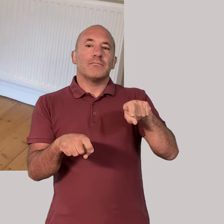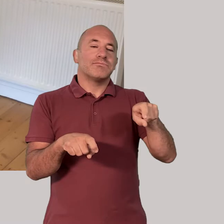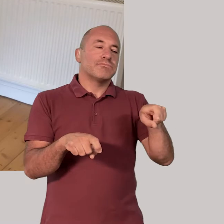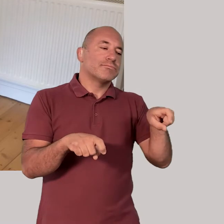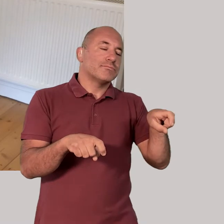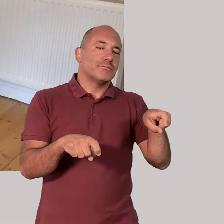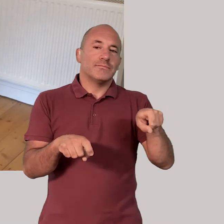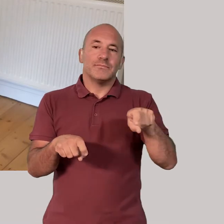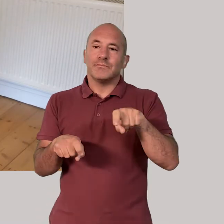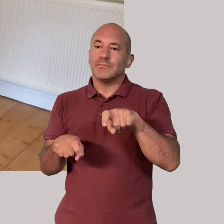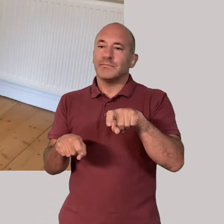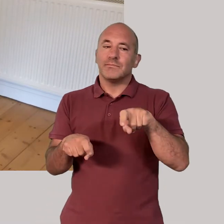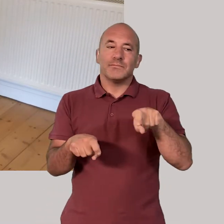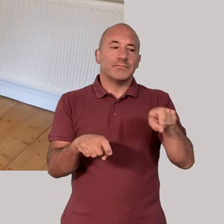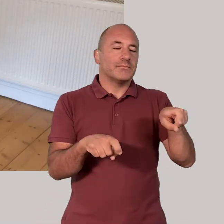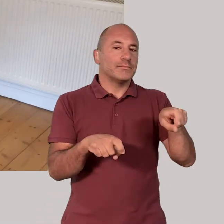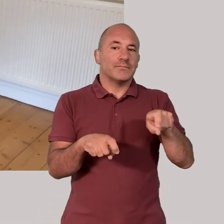there.